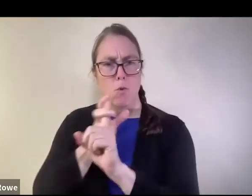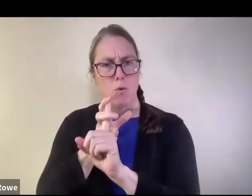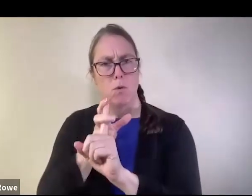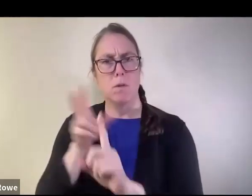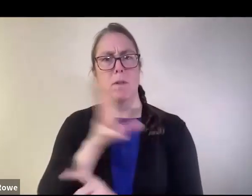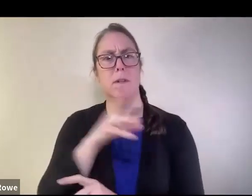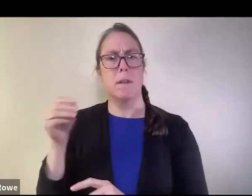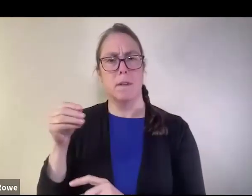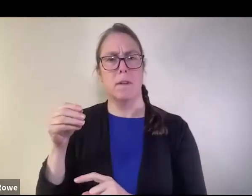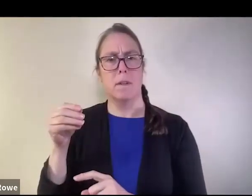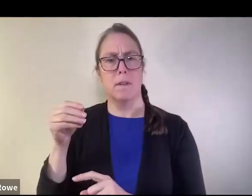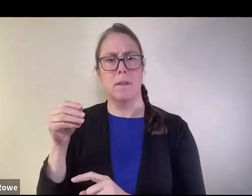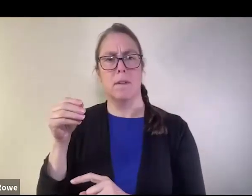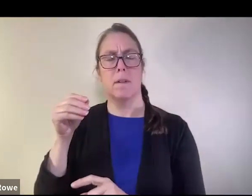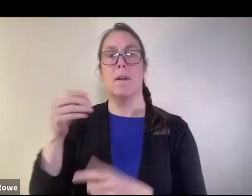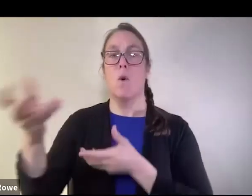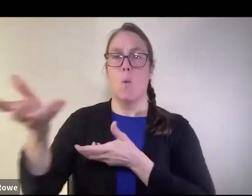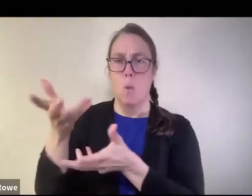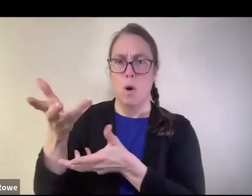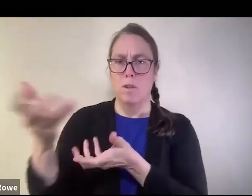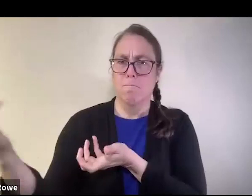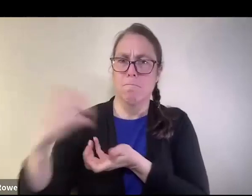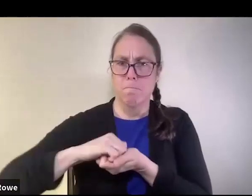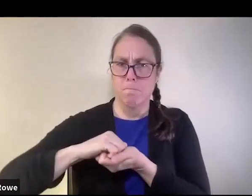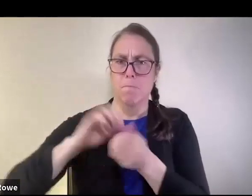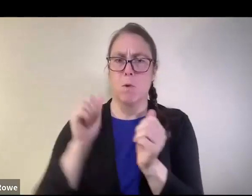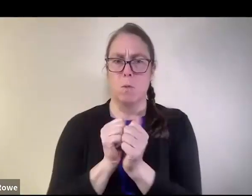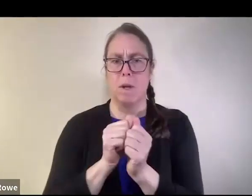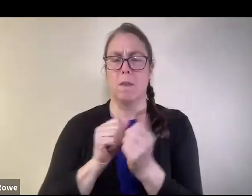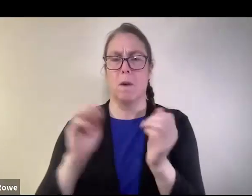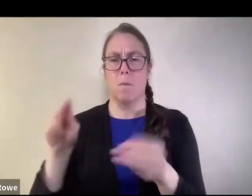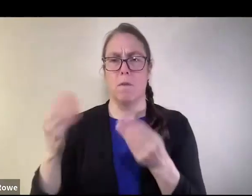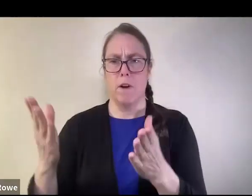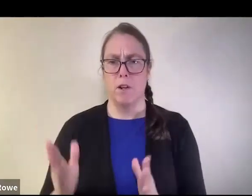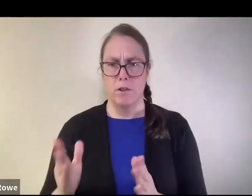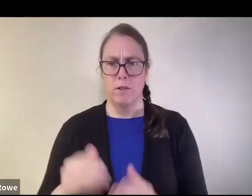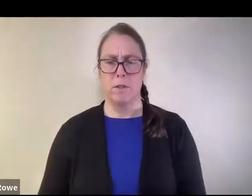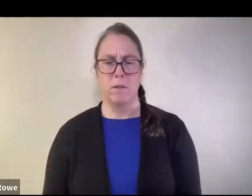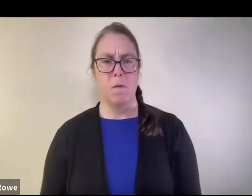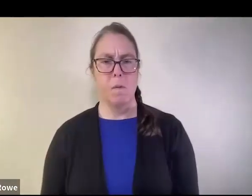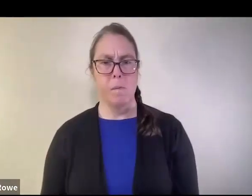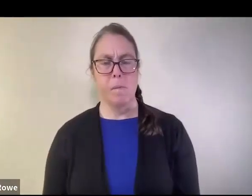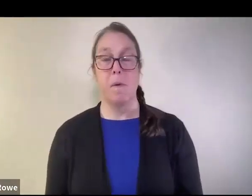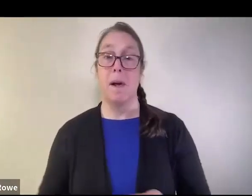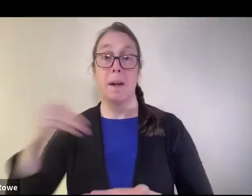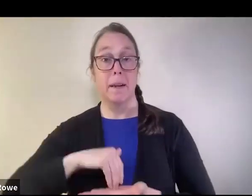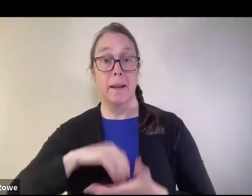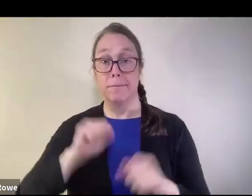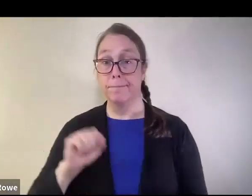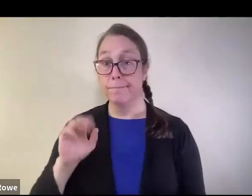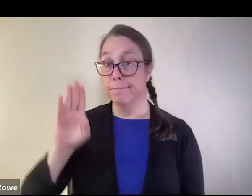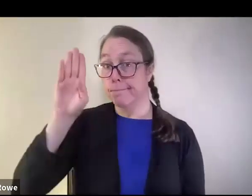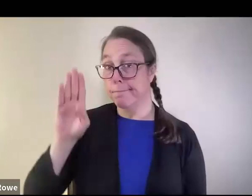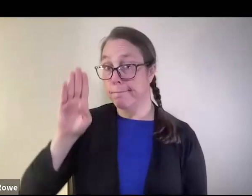the way it recruits and works with providers? Once again, you can raise your hand